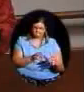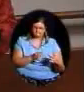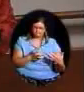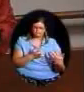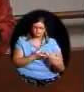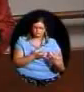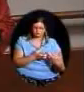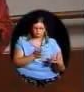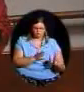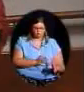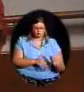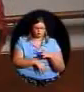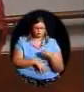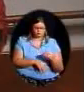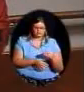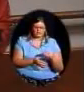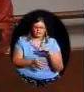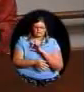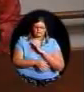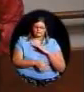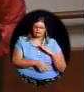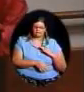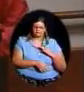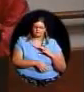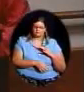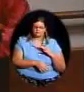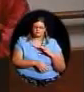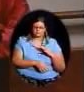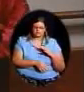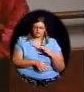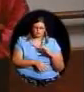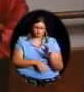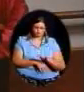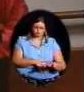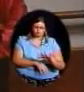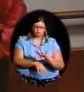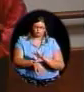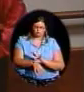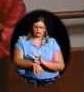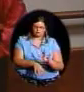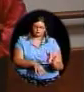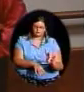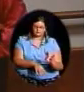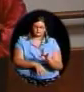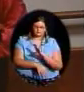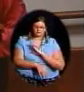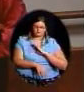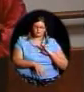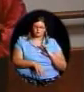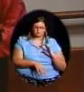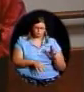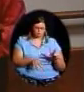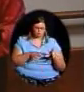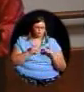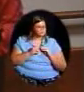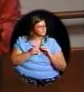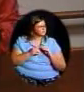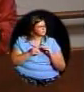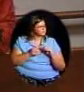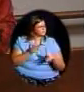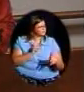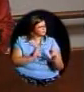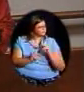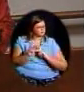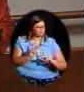be identified at that time. At or about 7 p.m., the board will entertain any public comments.